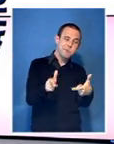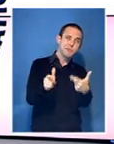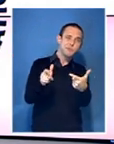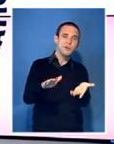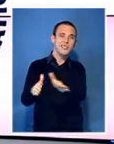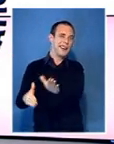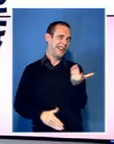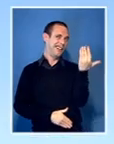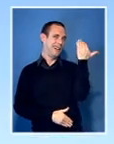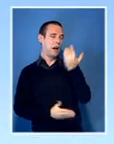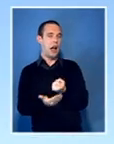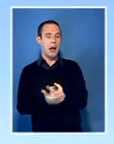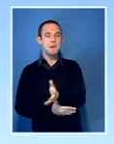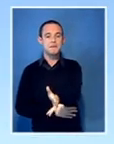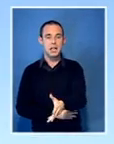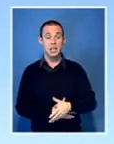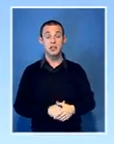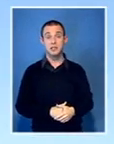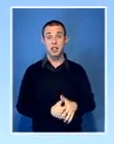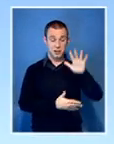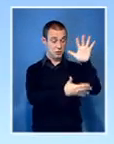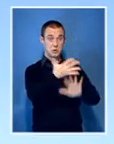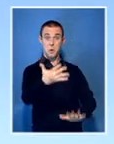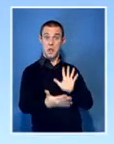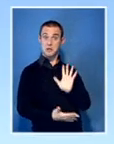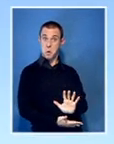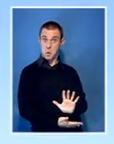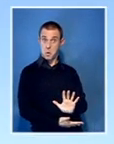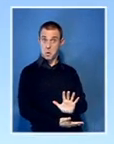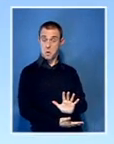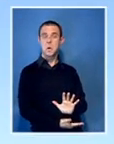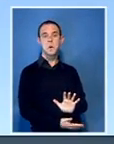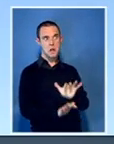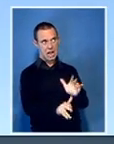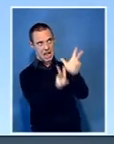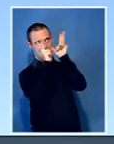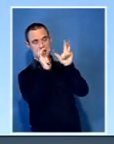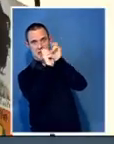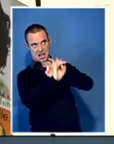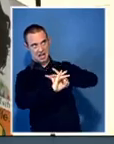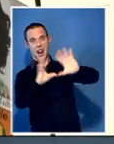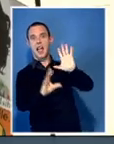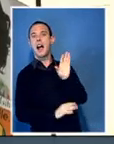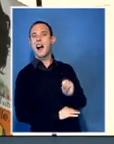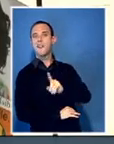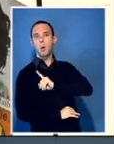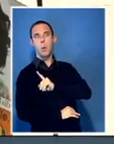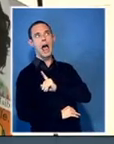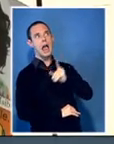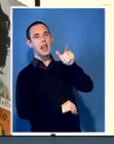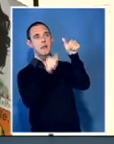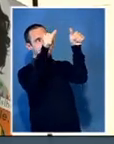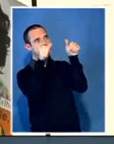clashes. A picture tells 1,000 words, or does it? These election posters tell a tale of